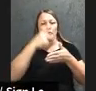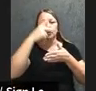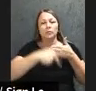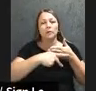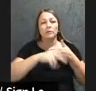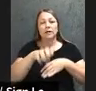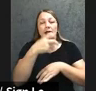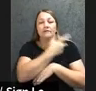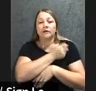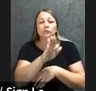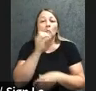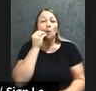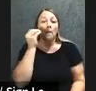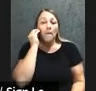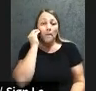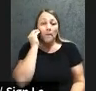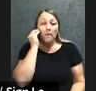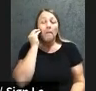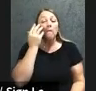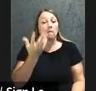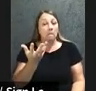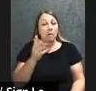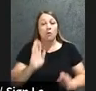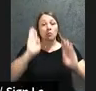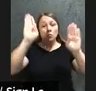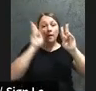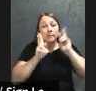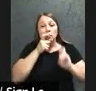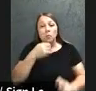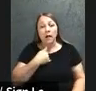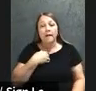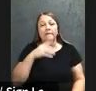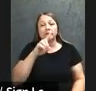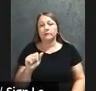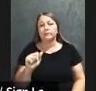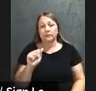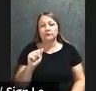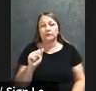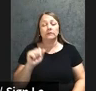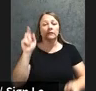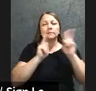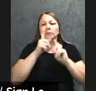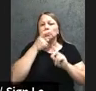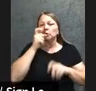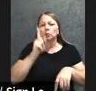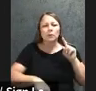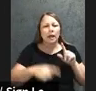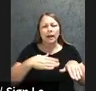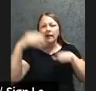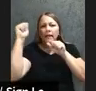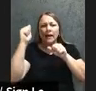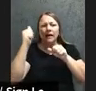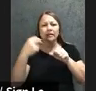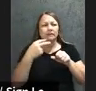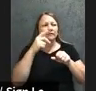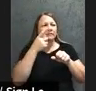in their homes. So this is great for people with disabilities, but also any people who can't leave their home for any reason. So even if you might have a